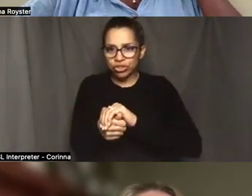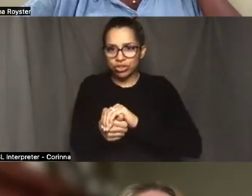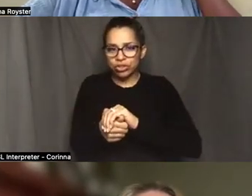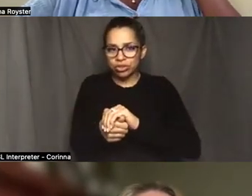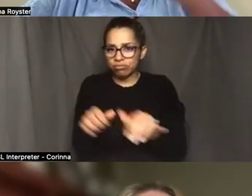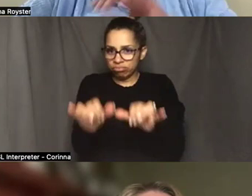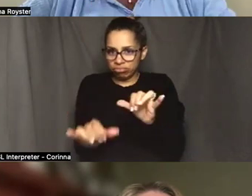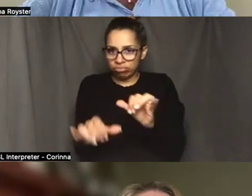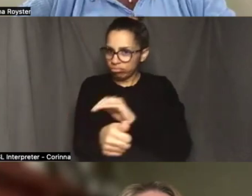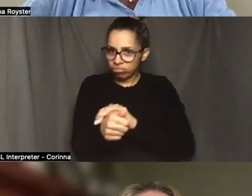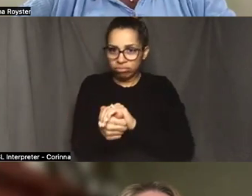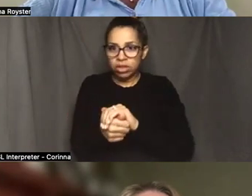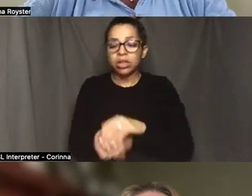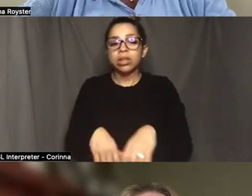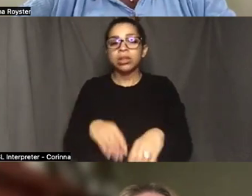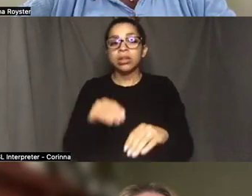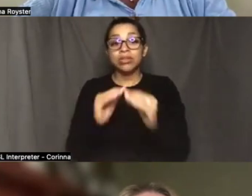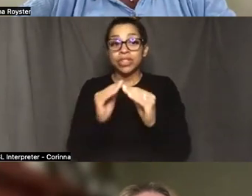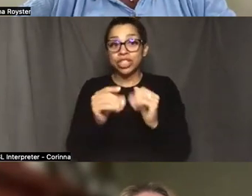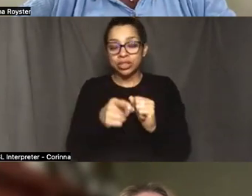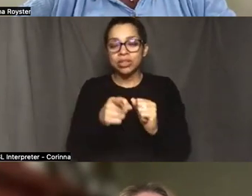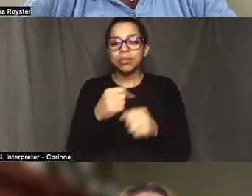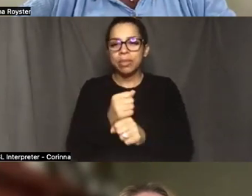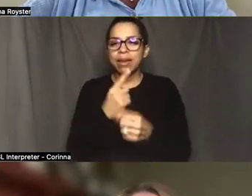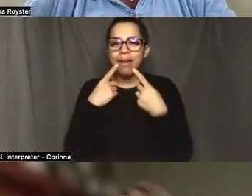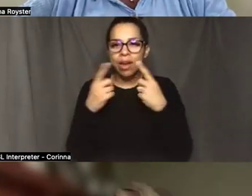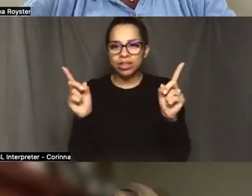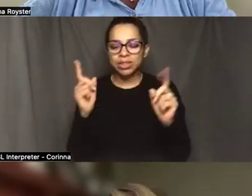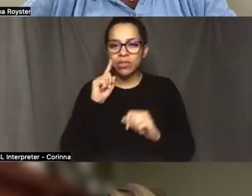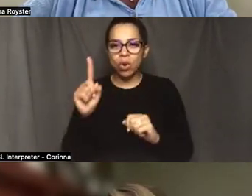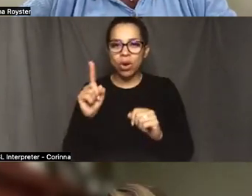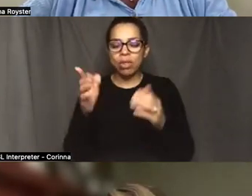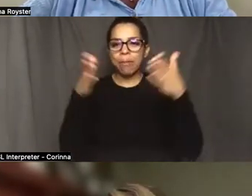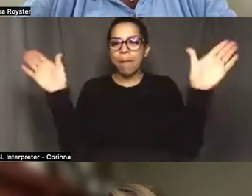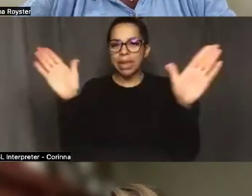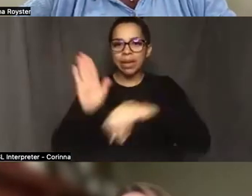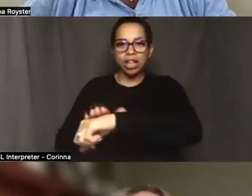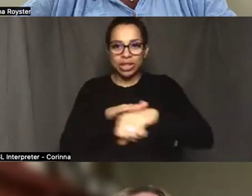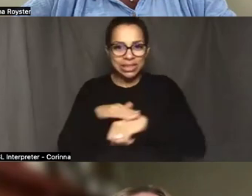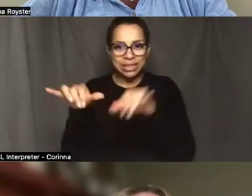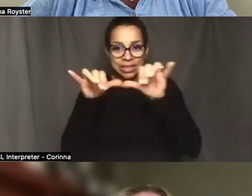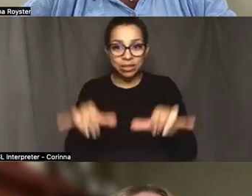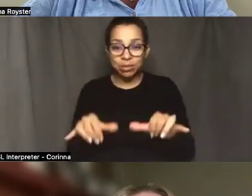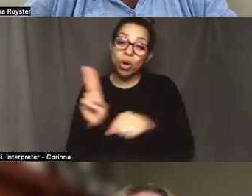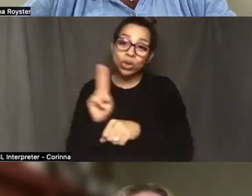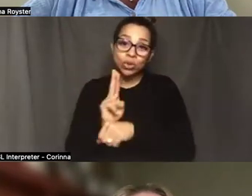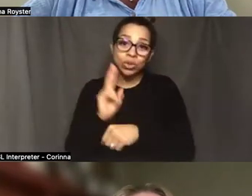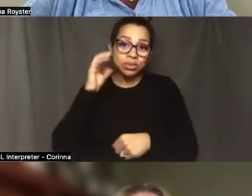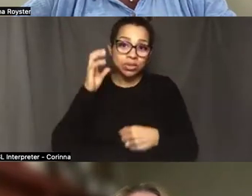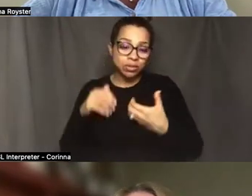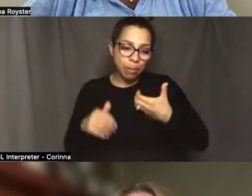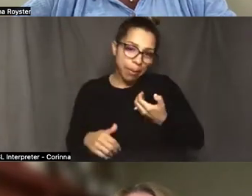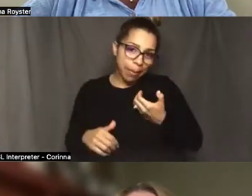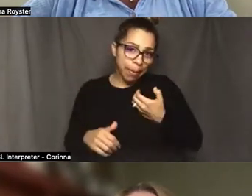make announcements on the public address system or on walkie-talkies. So we've been using walkie-talkies, so we had to add